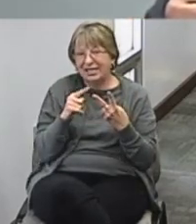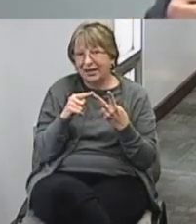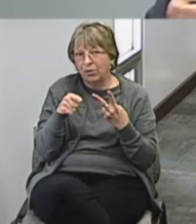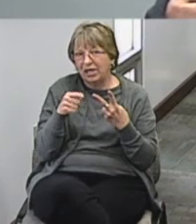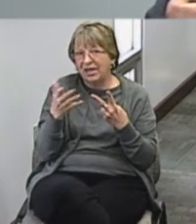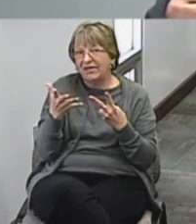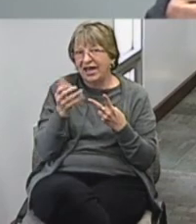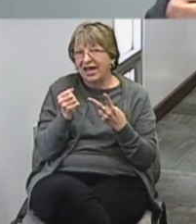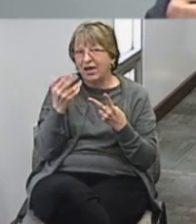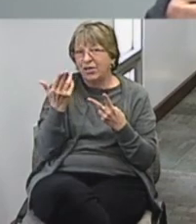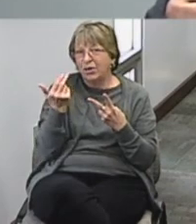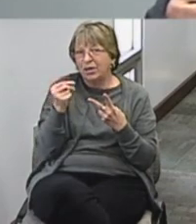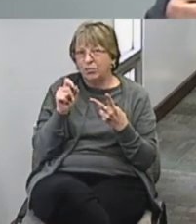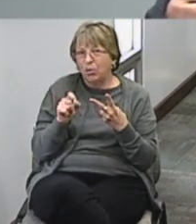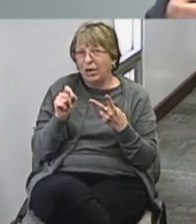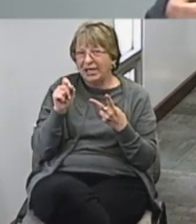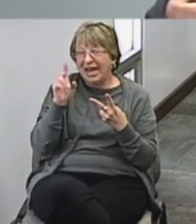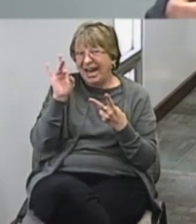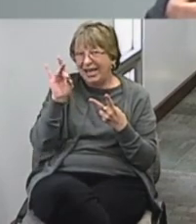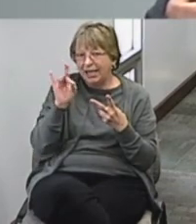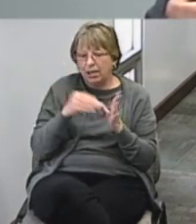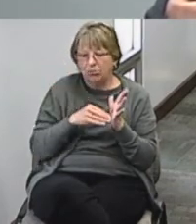received $13.8 million.